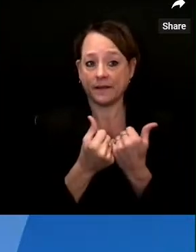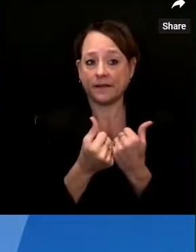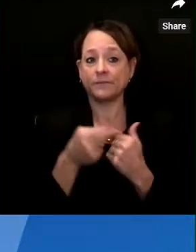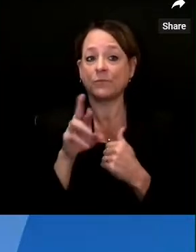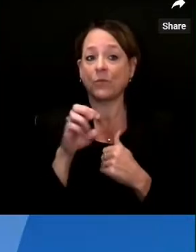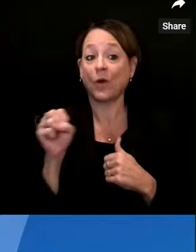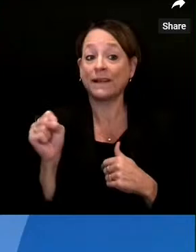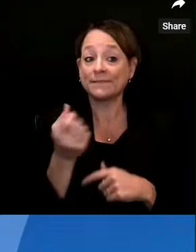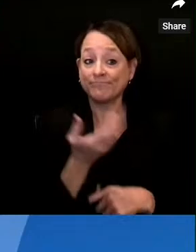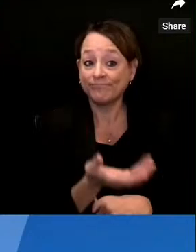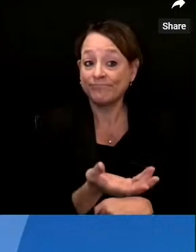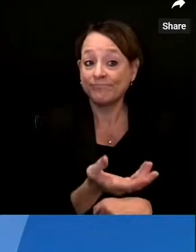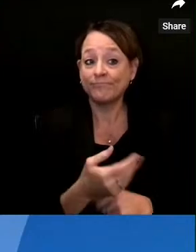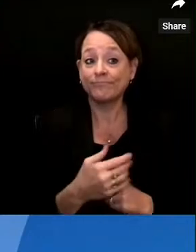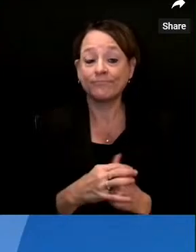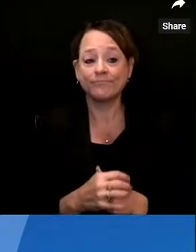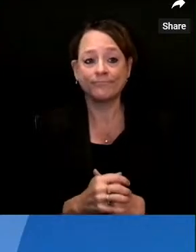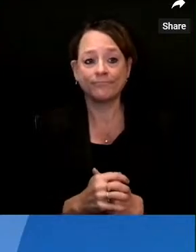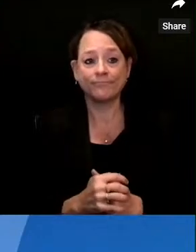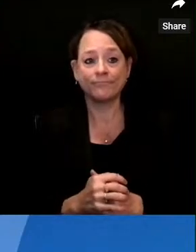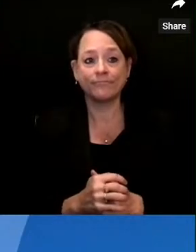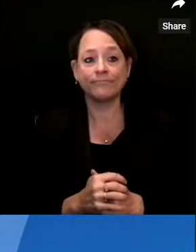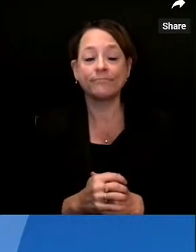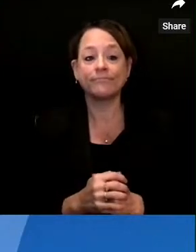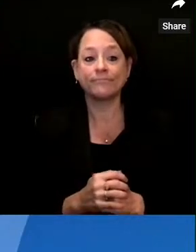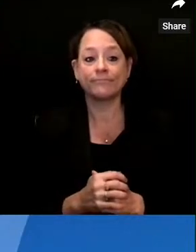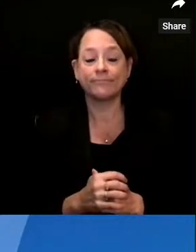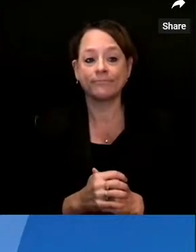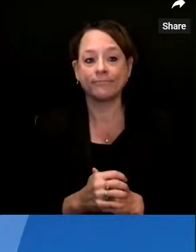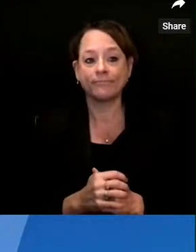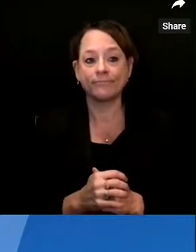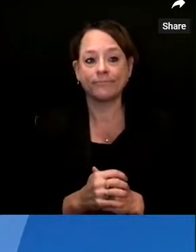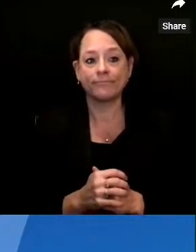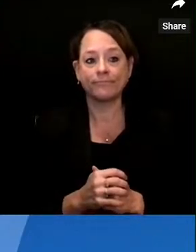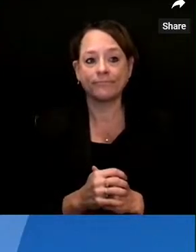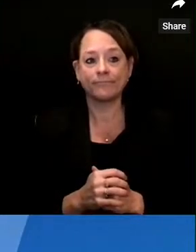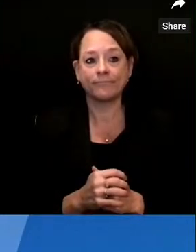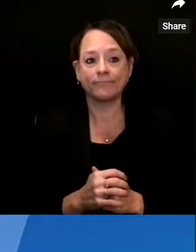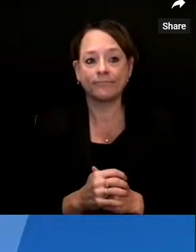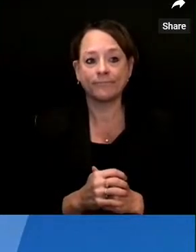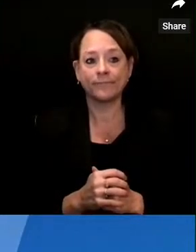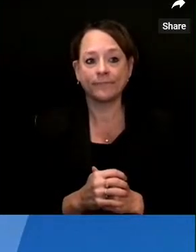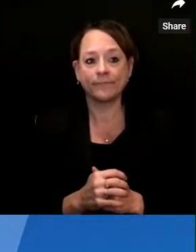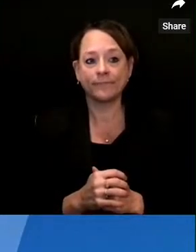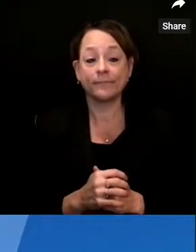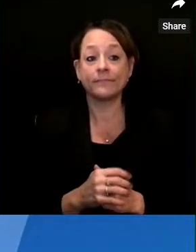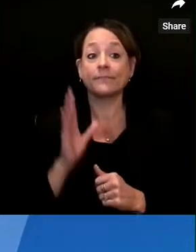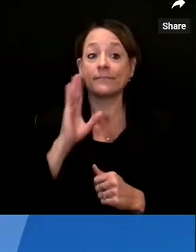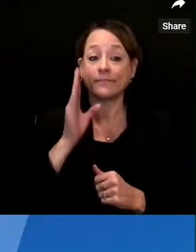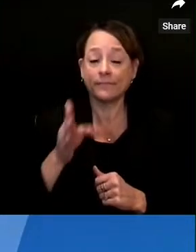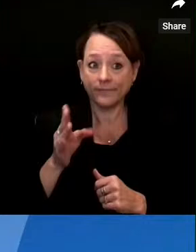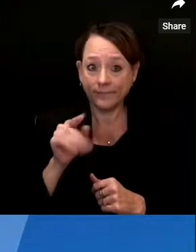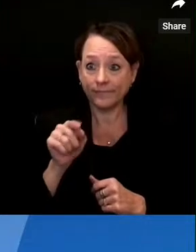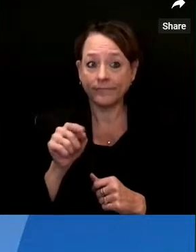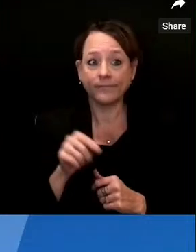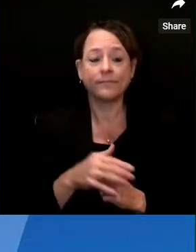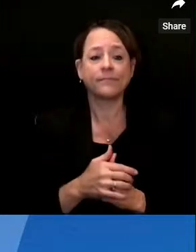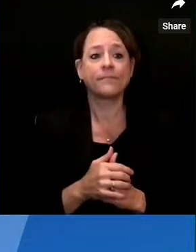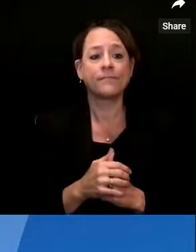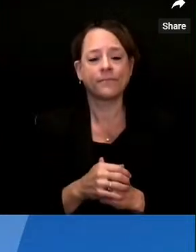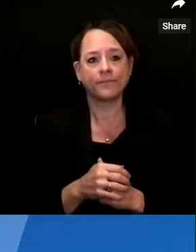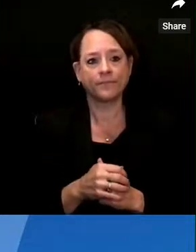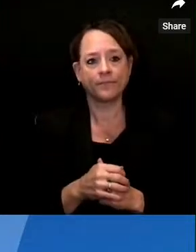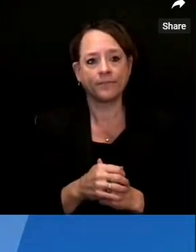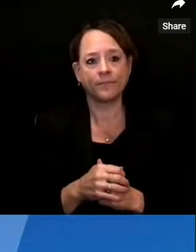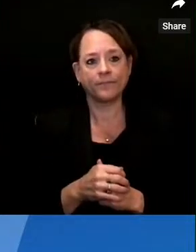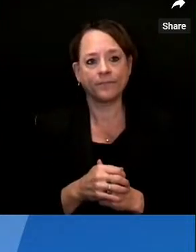Hi, thanks for doing this call. I know in California there are some signs that maybe the Delta variant is peaking or